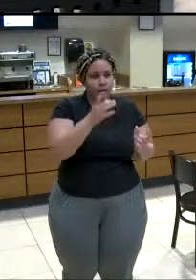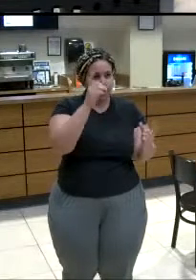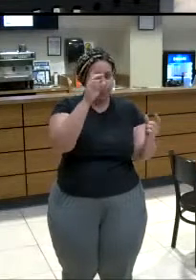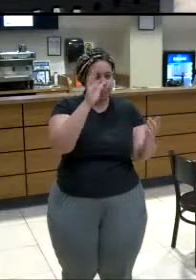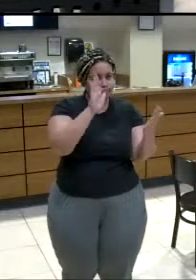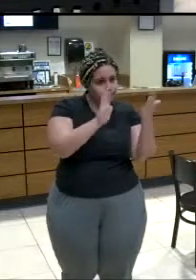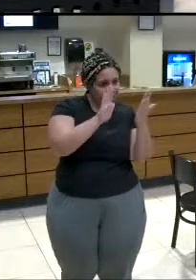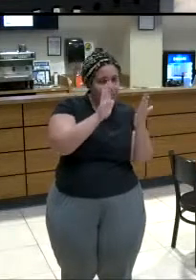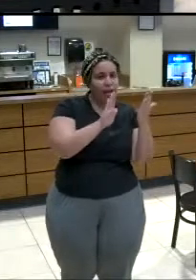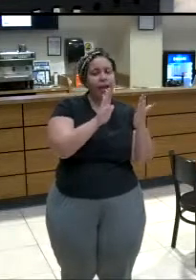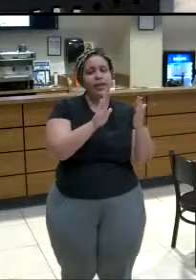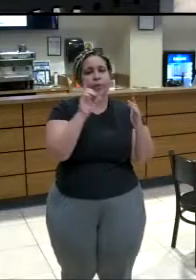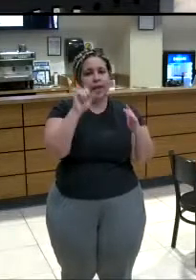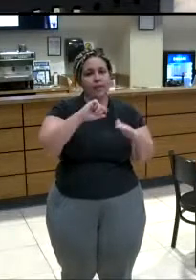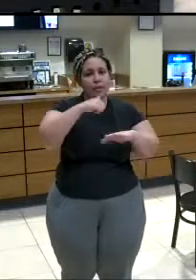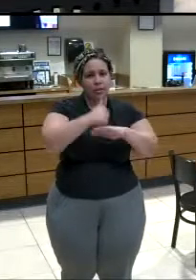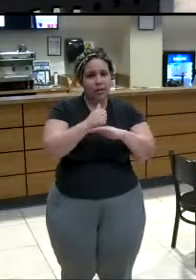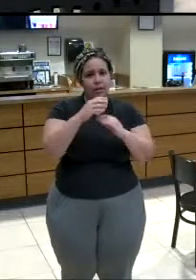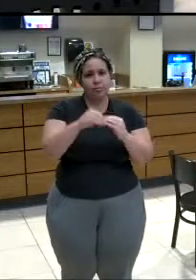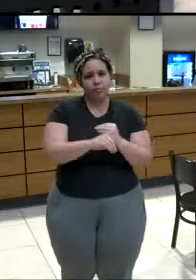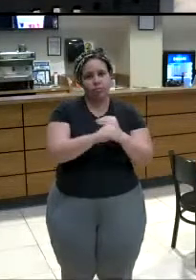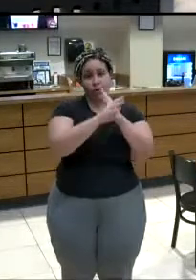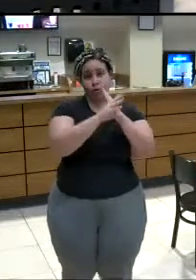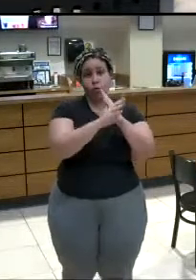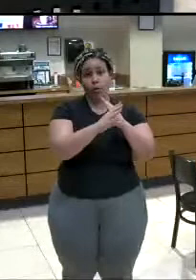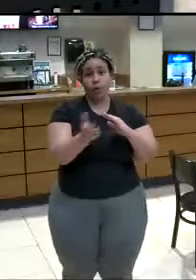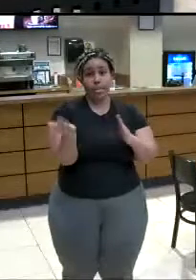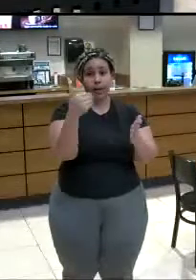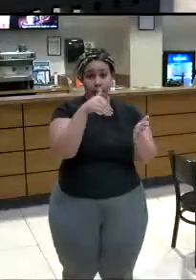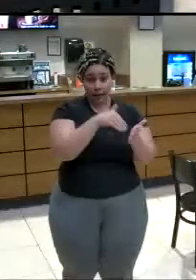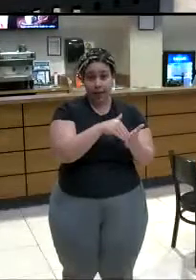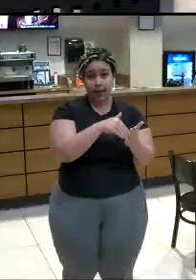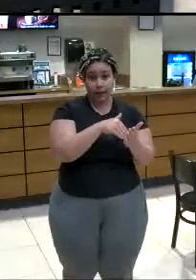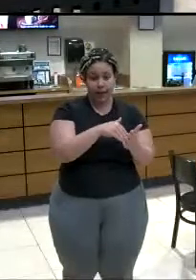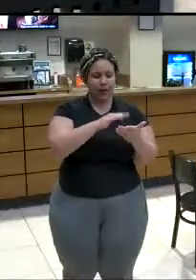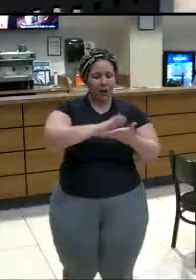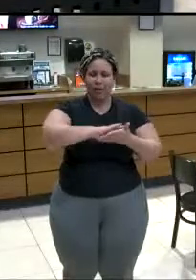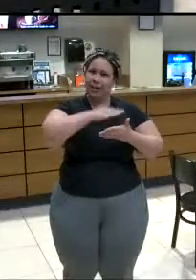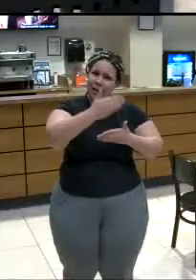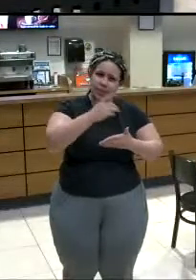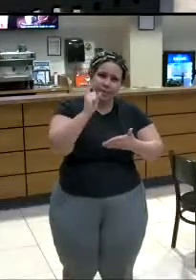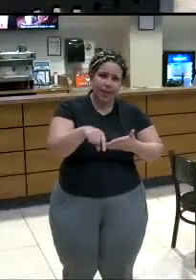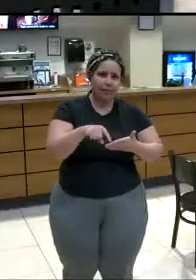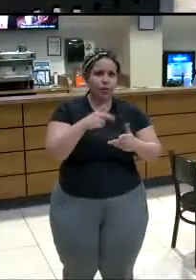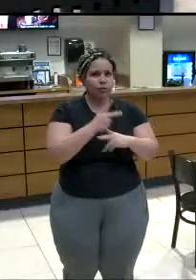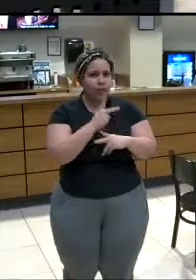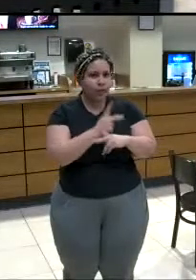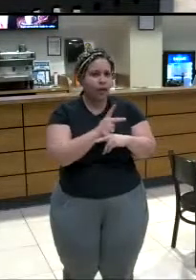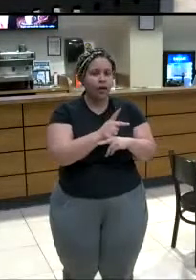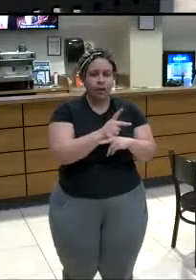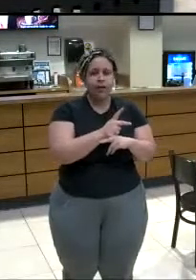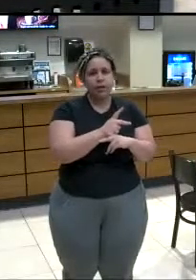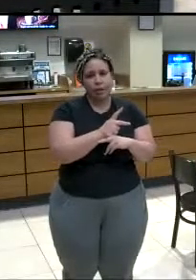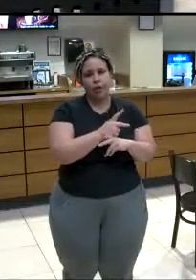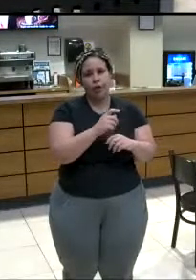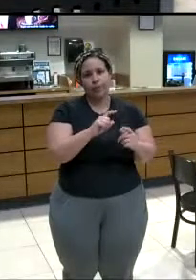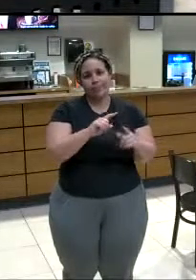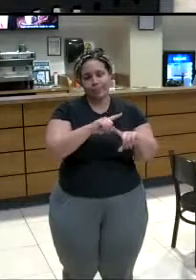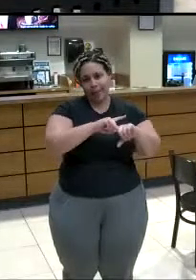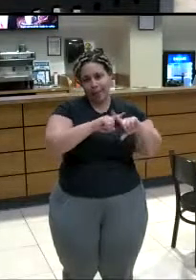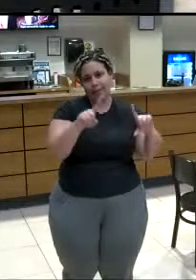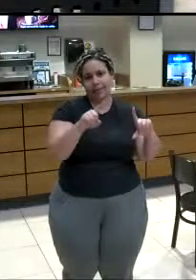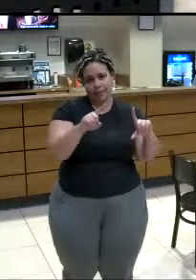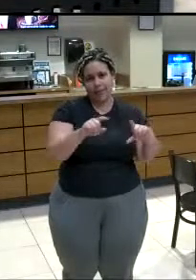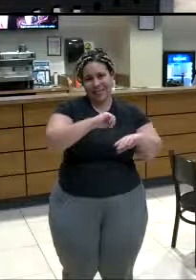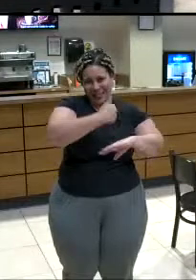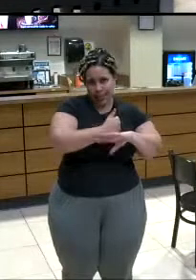have to go back to virtual. Yes, we would have to look at, you know, what we do with laptops. So there's always room for correction, but the goal would be